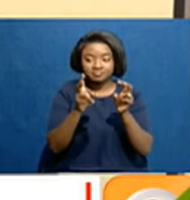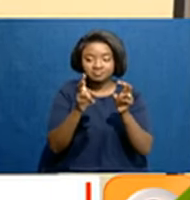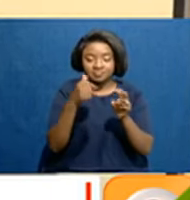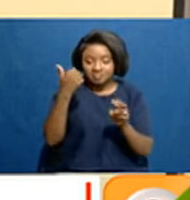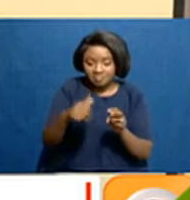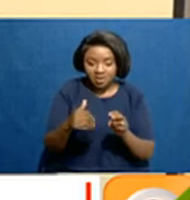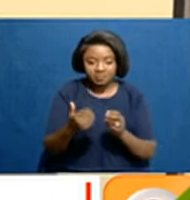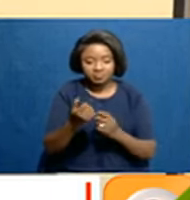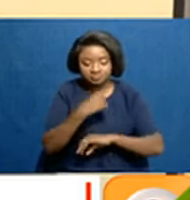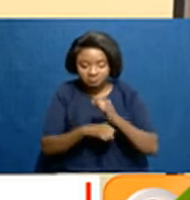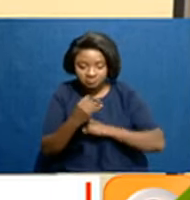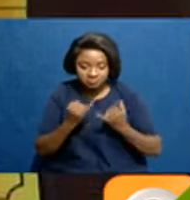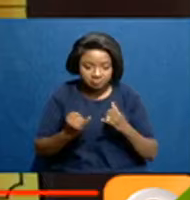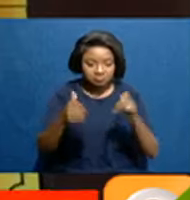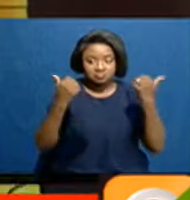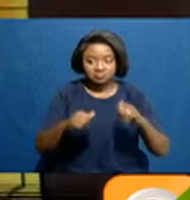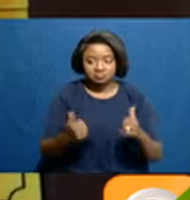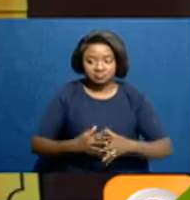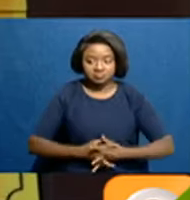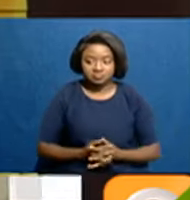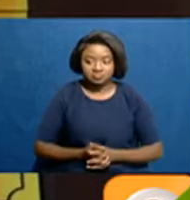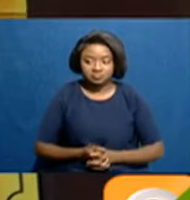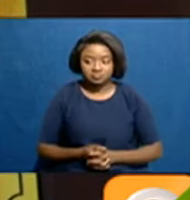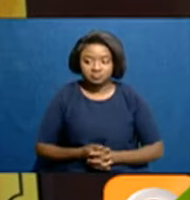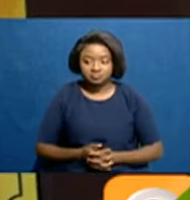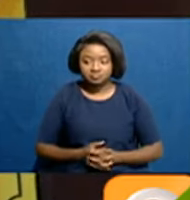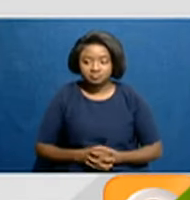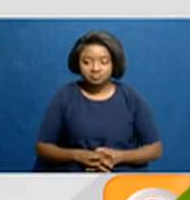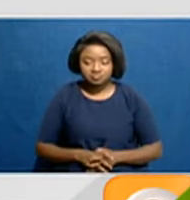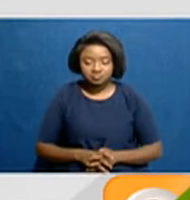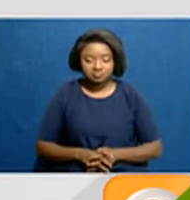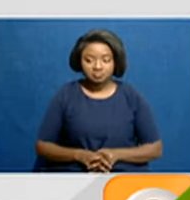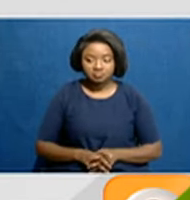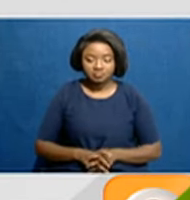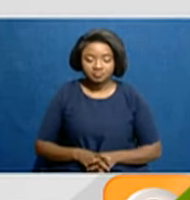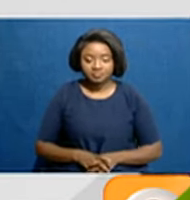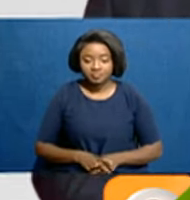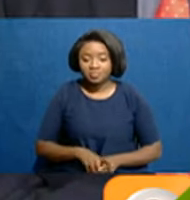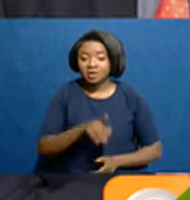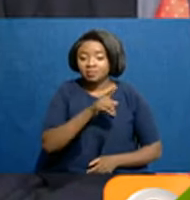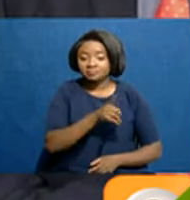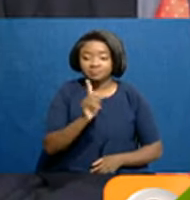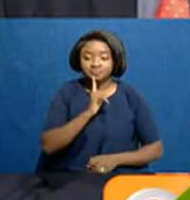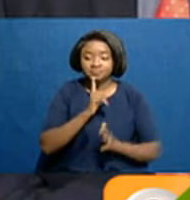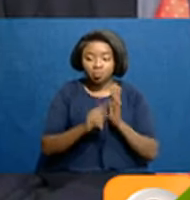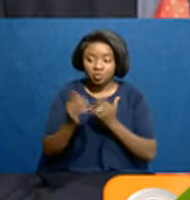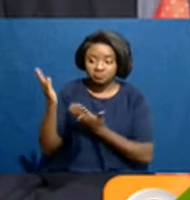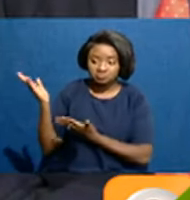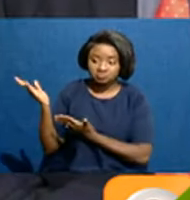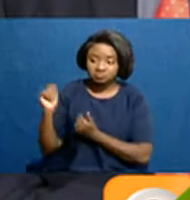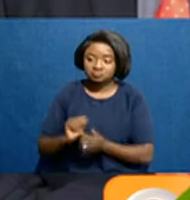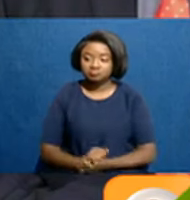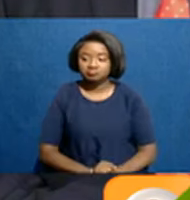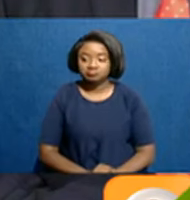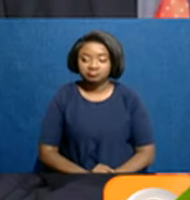acted upon by the presiding judge. The petitioners argue that the tax is unreasonable